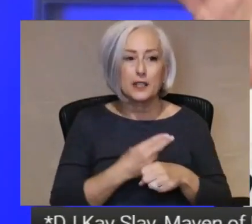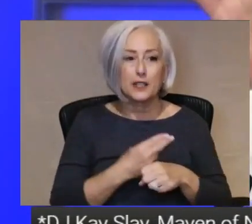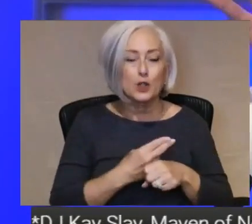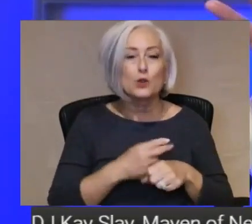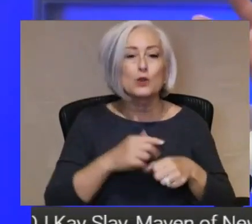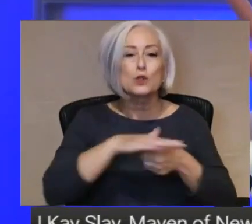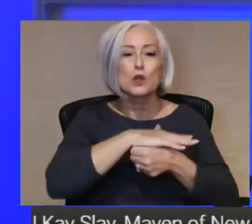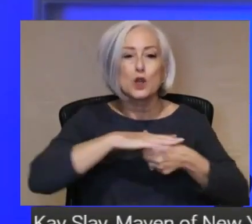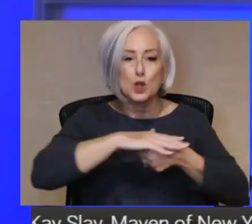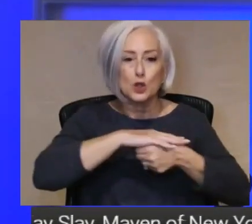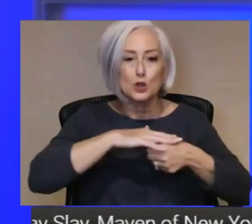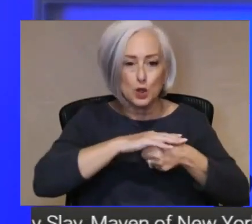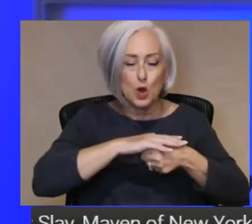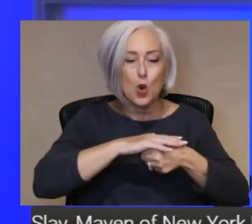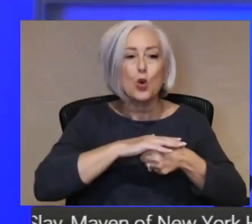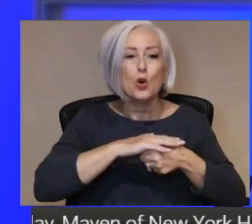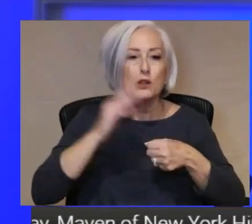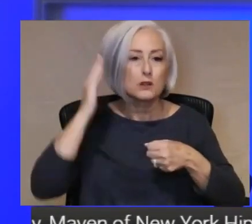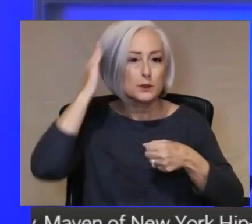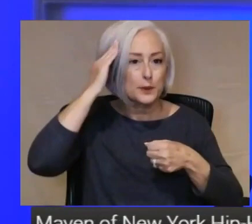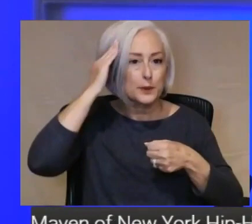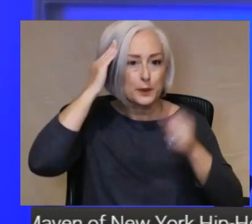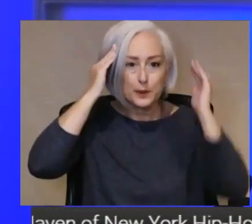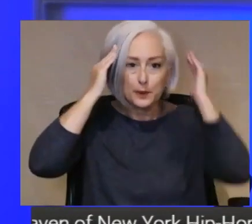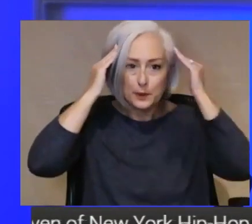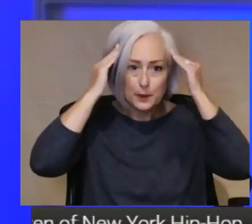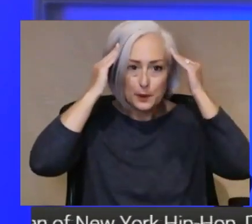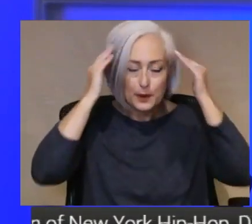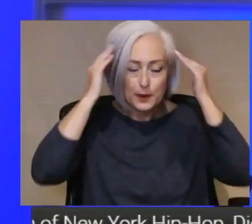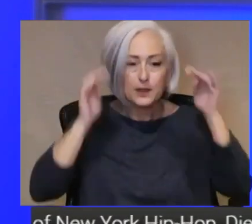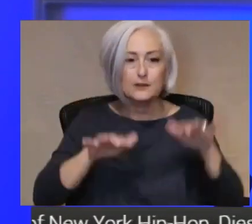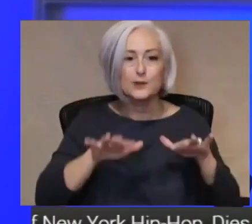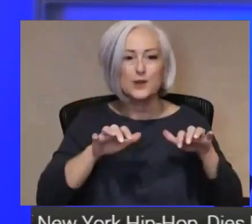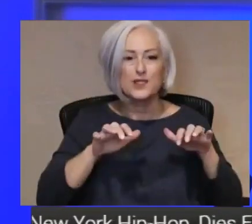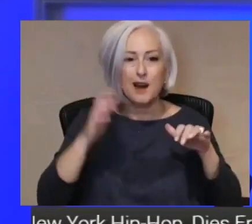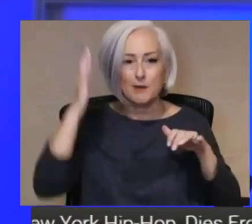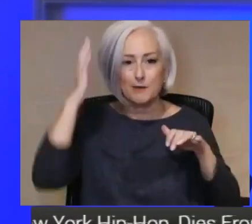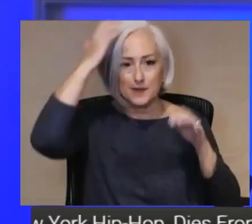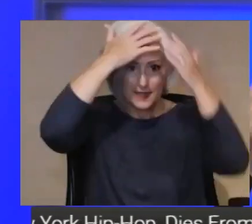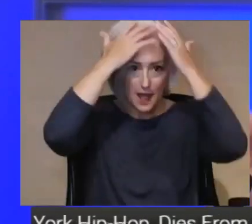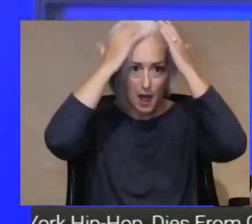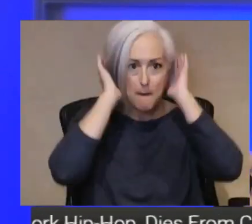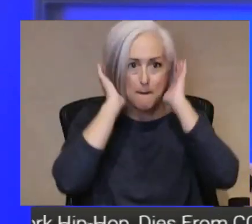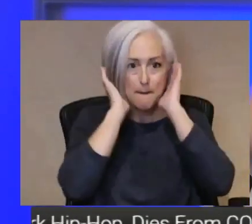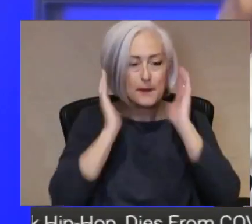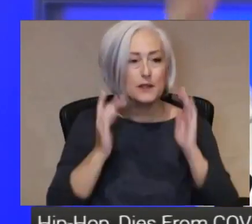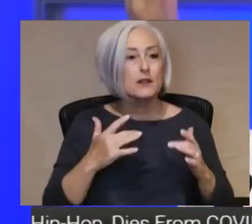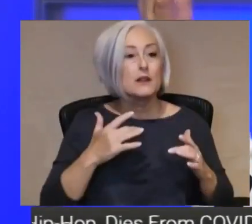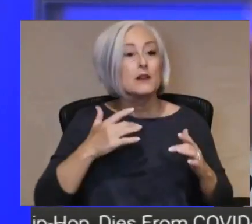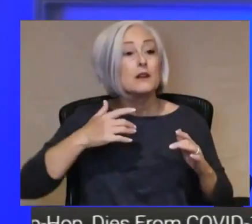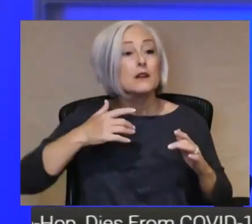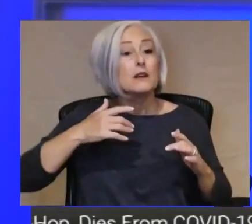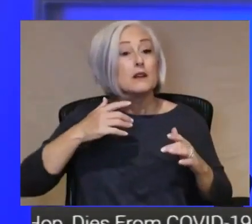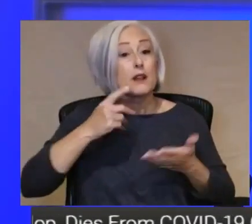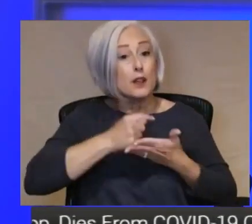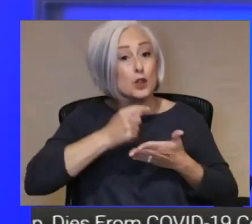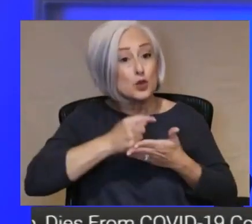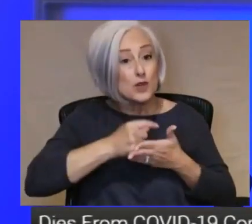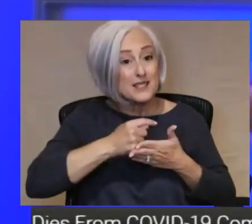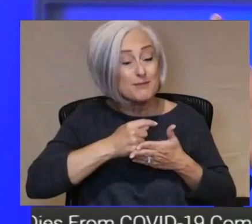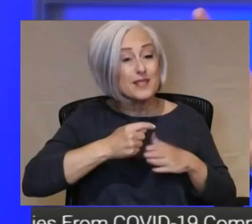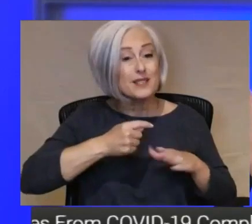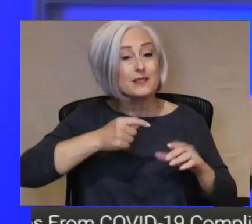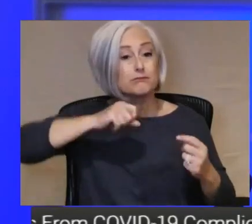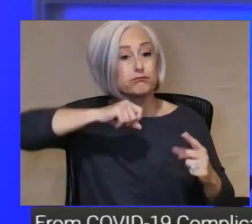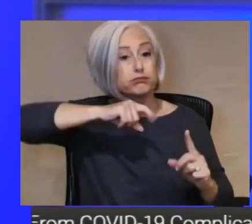the ultrasound treatment to the brain, in general, it is not painful, only when we have to use kind of high power. Do